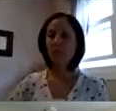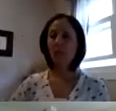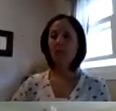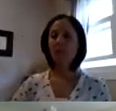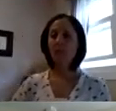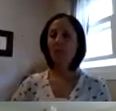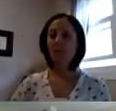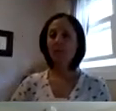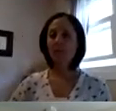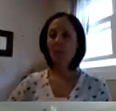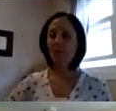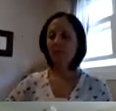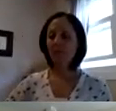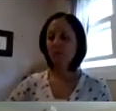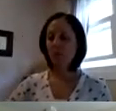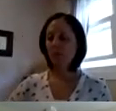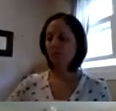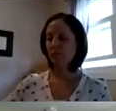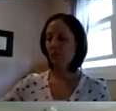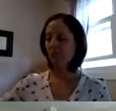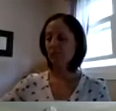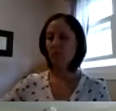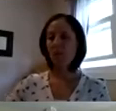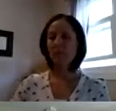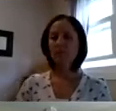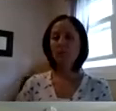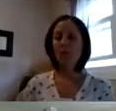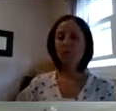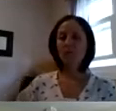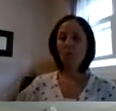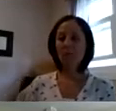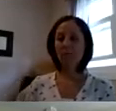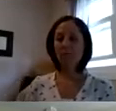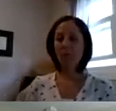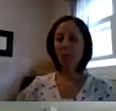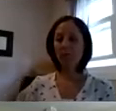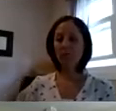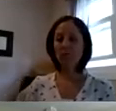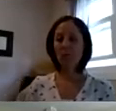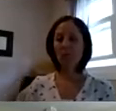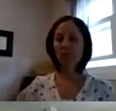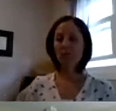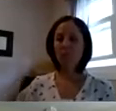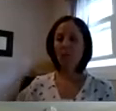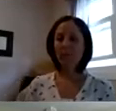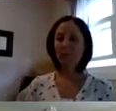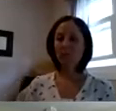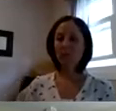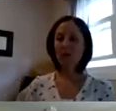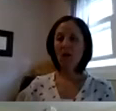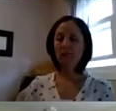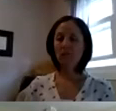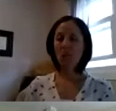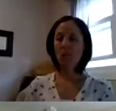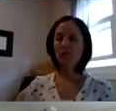to be assessed between now and then. But our real hope here is to be able to allow organizations to get those